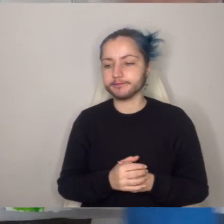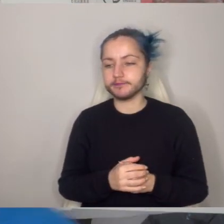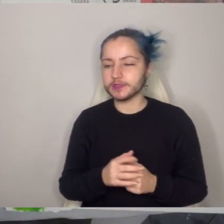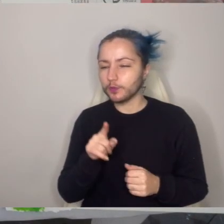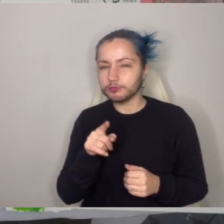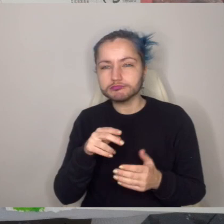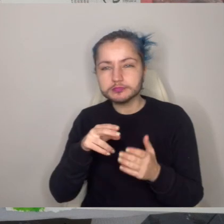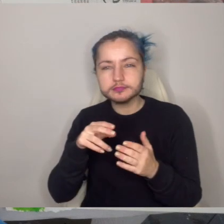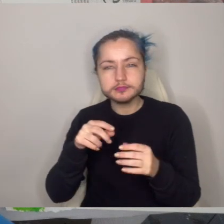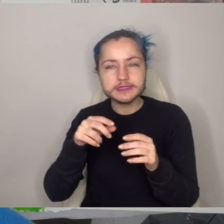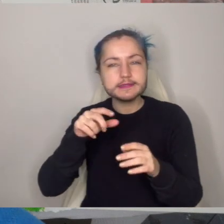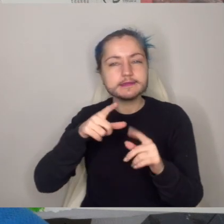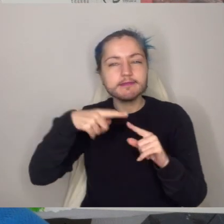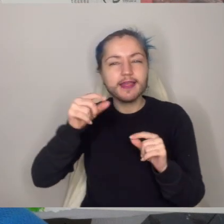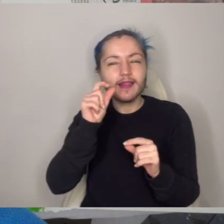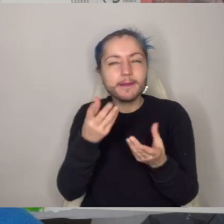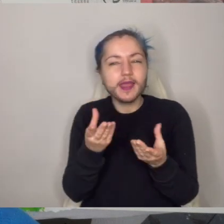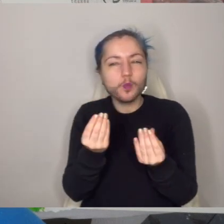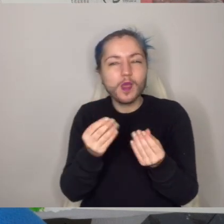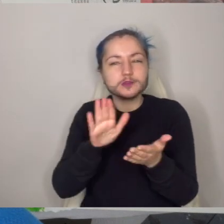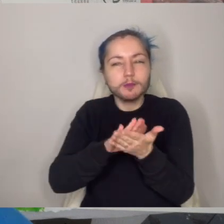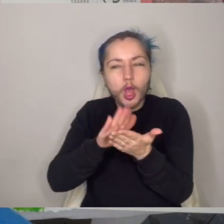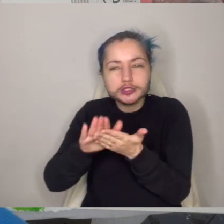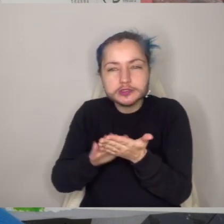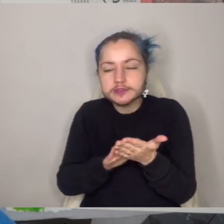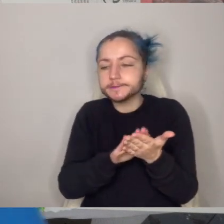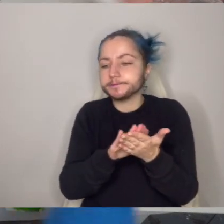just block that a little bit, that leaf.